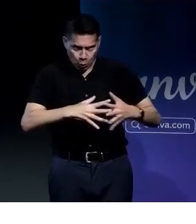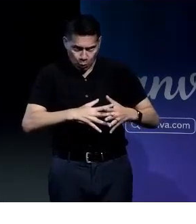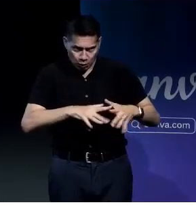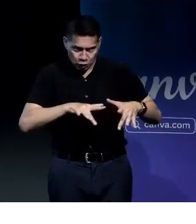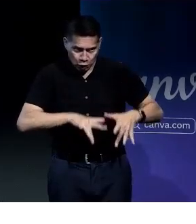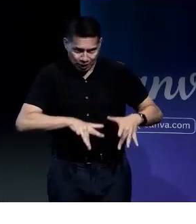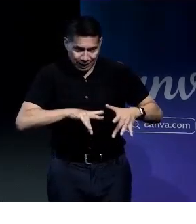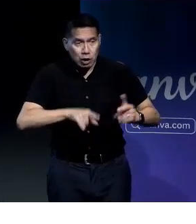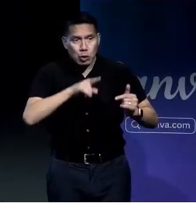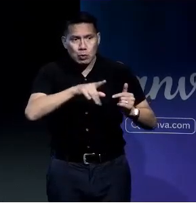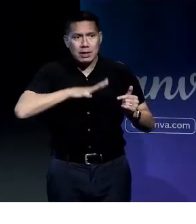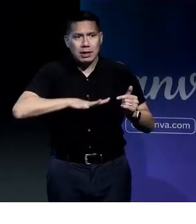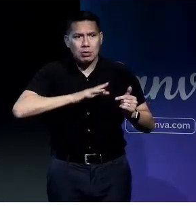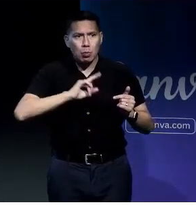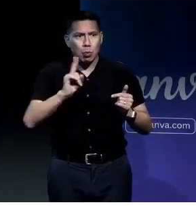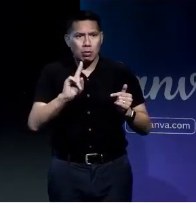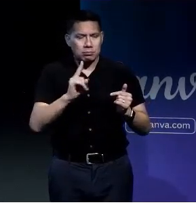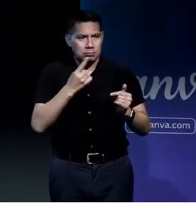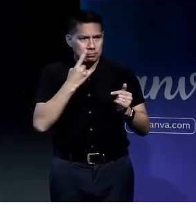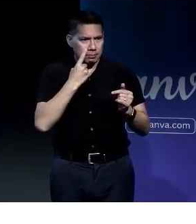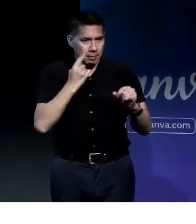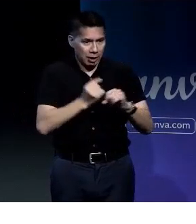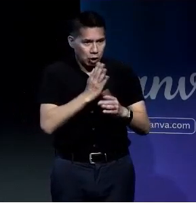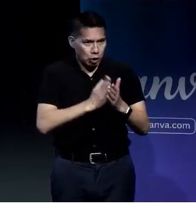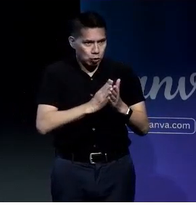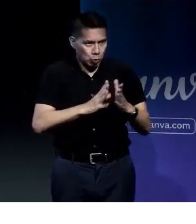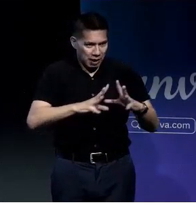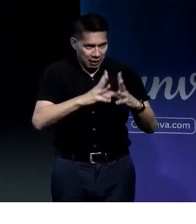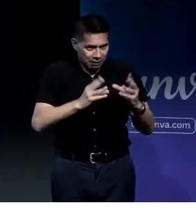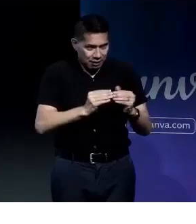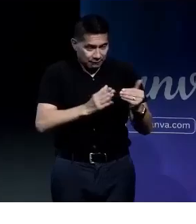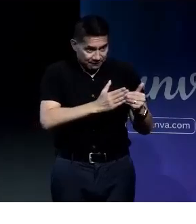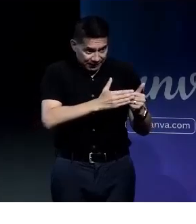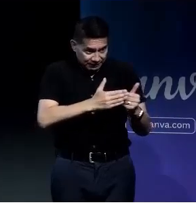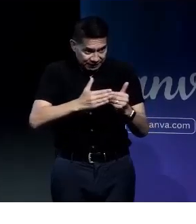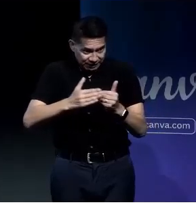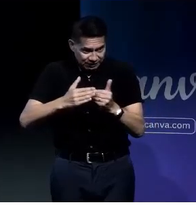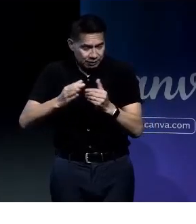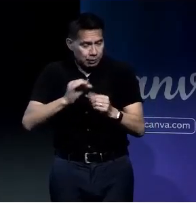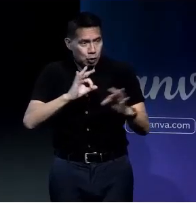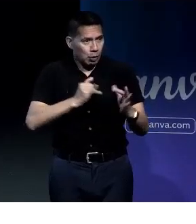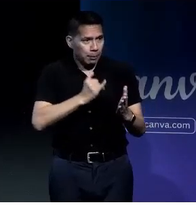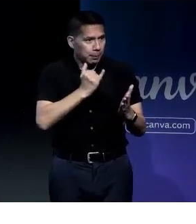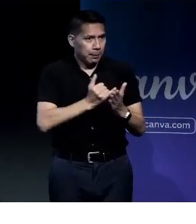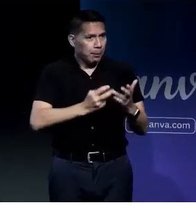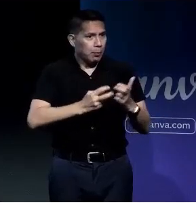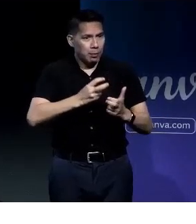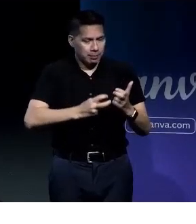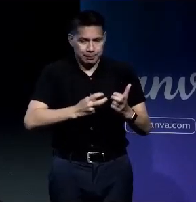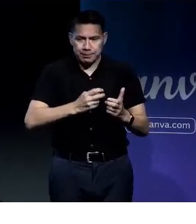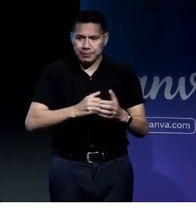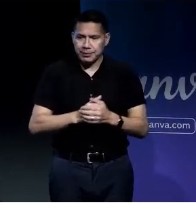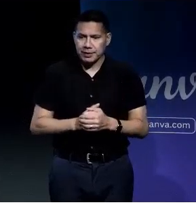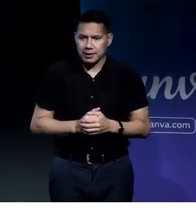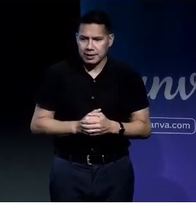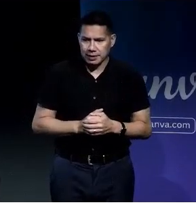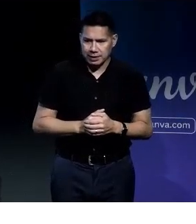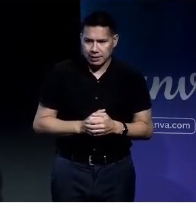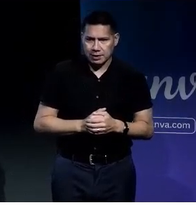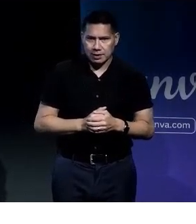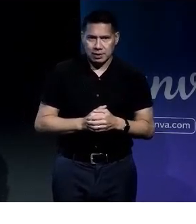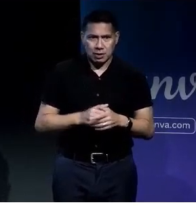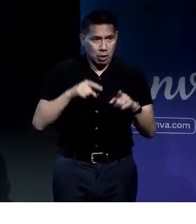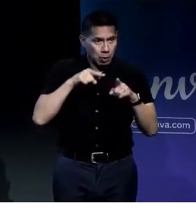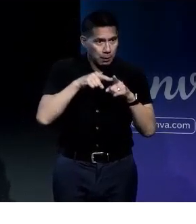unless, all findings were fixed or there were no findings. So smoke testing is a good way to make